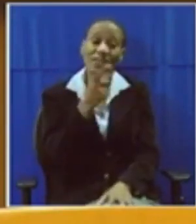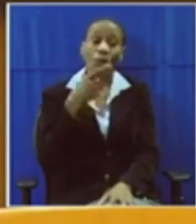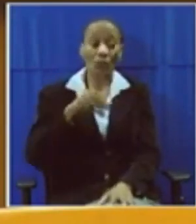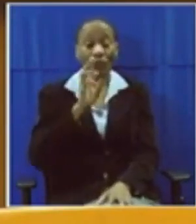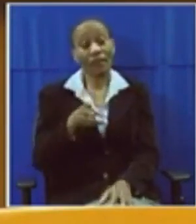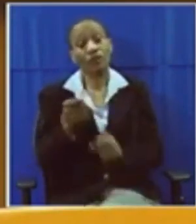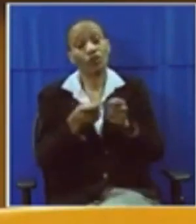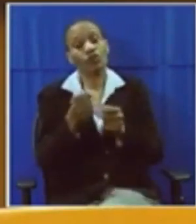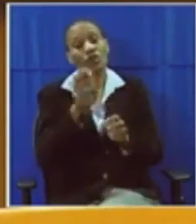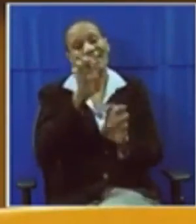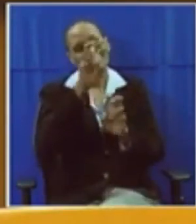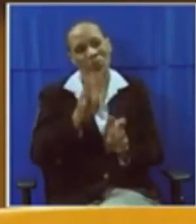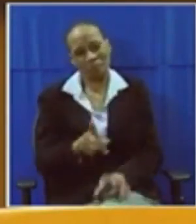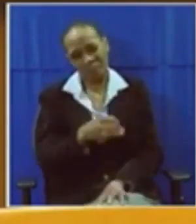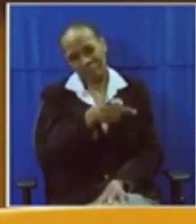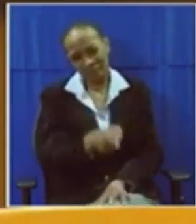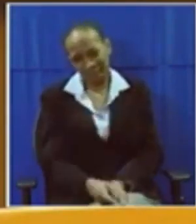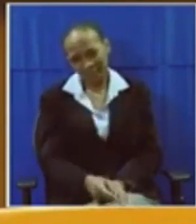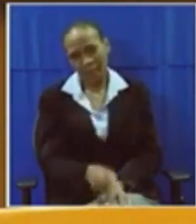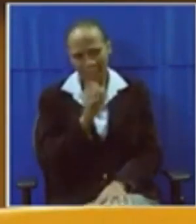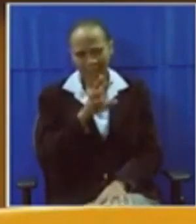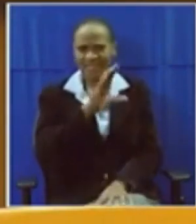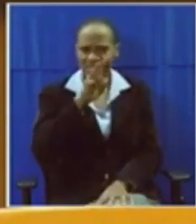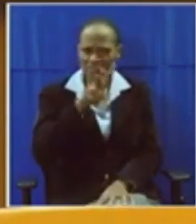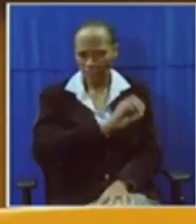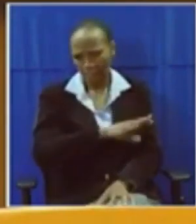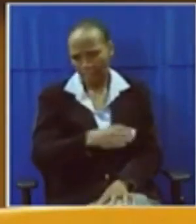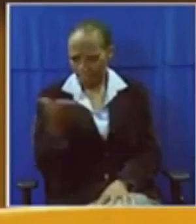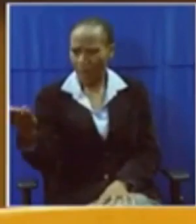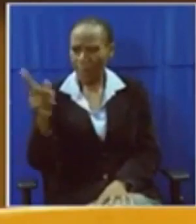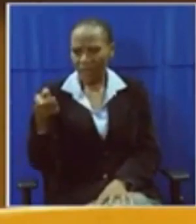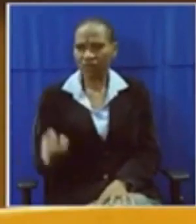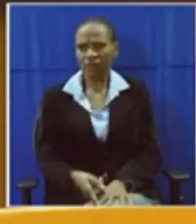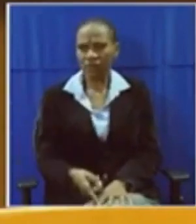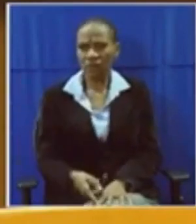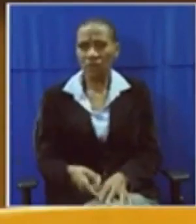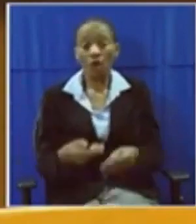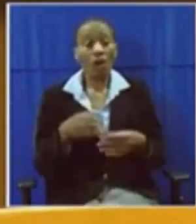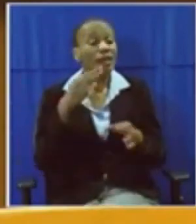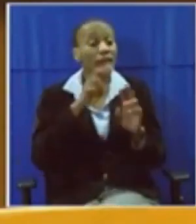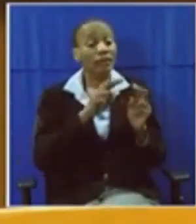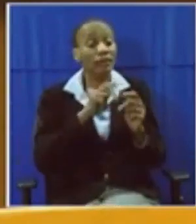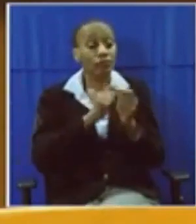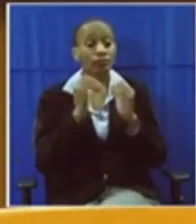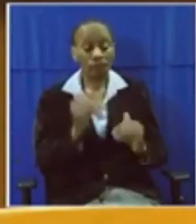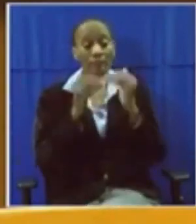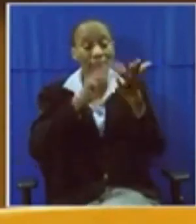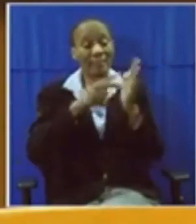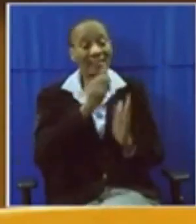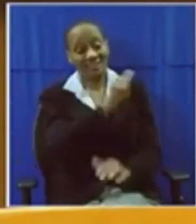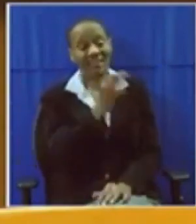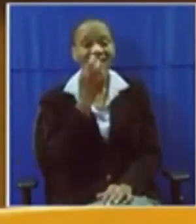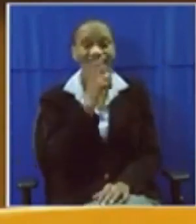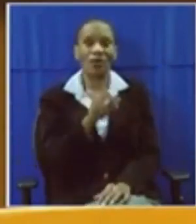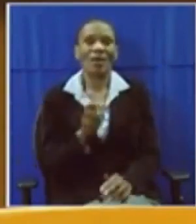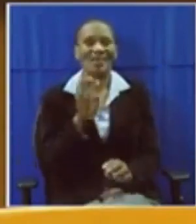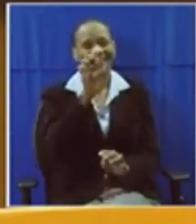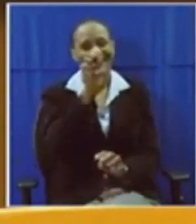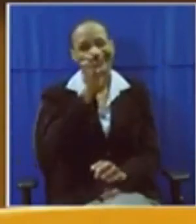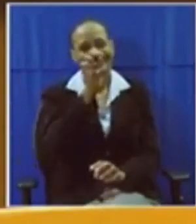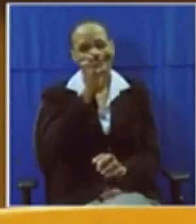himself. Why then didn't he put his CV in the mix? In his paper on the recovery plan, Mr. Gordhan says Eskom is too big